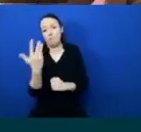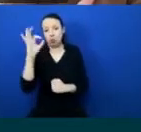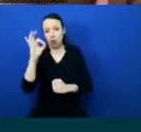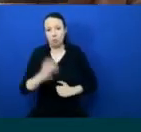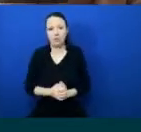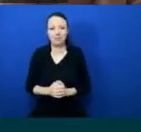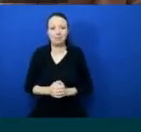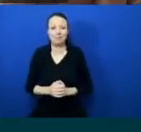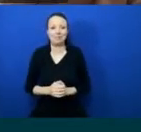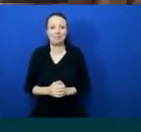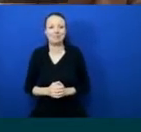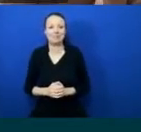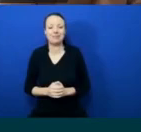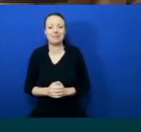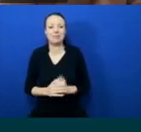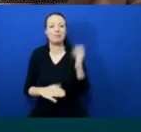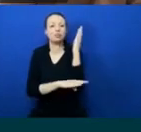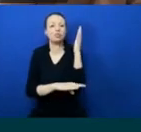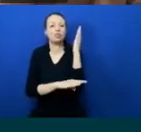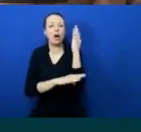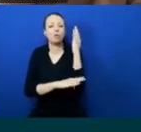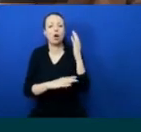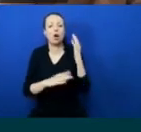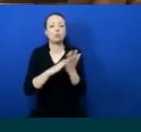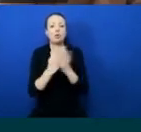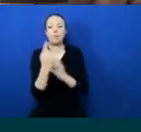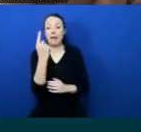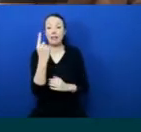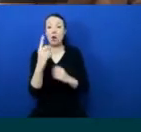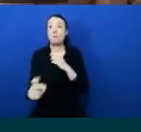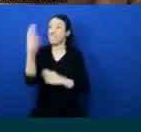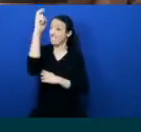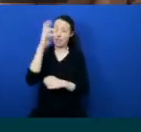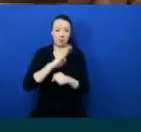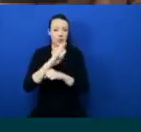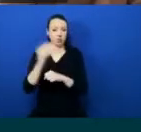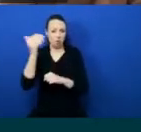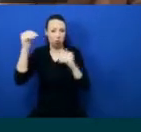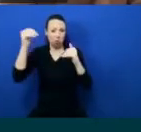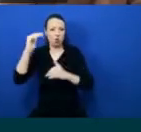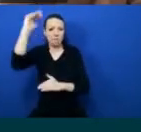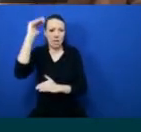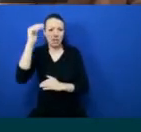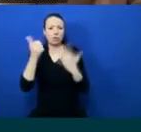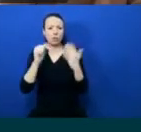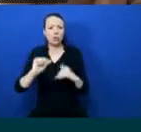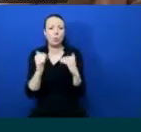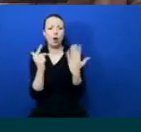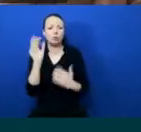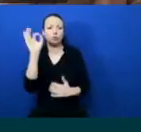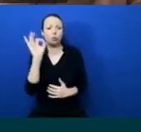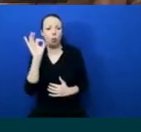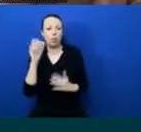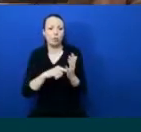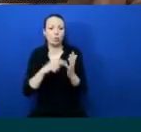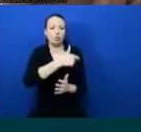single 14-meter tree can lower temperatures by 6.6 degrees during the day and 2